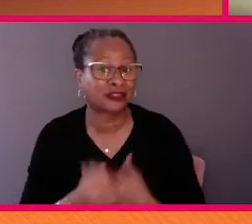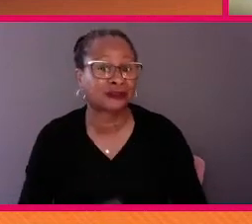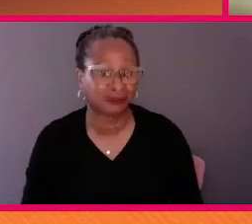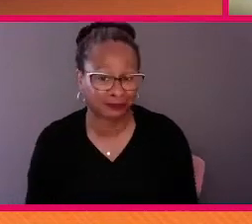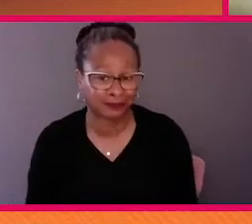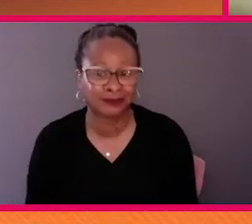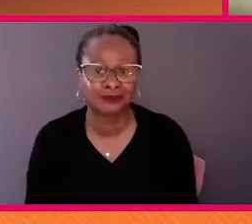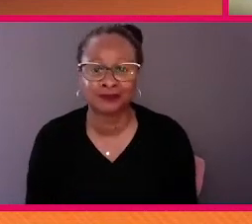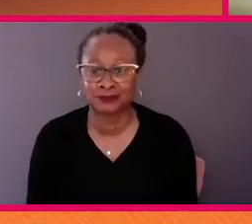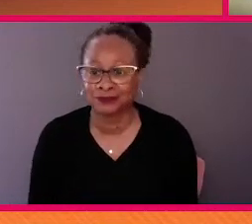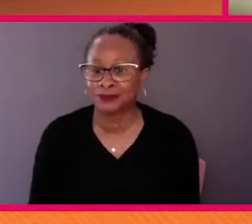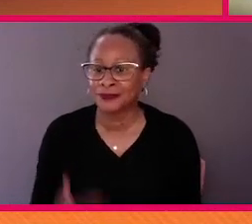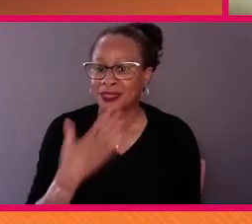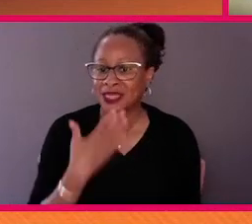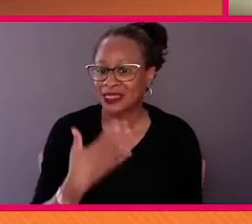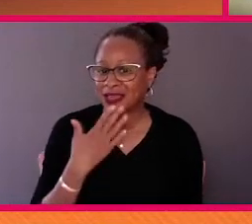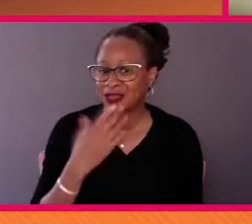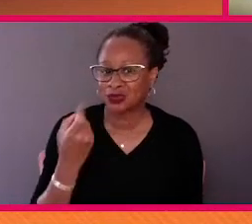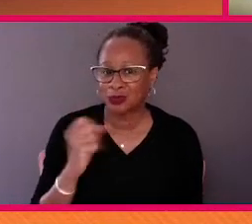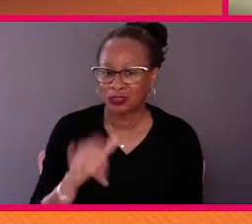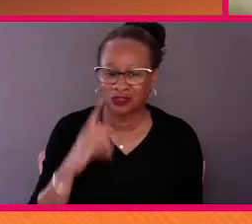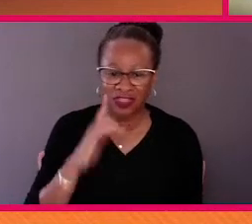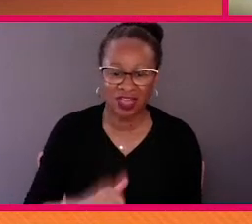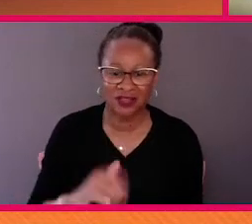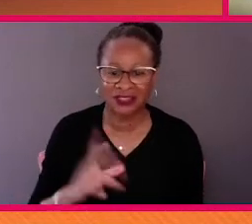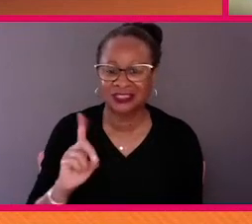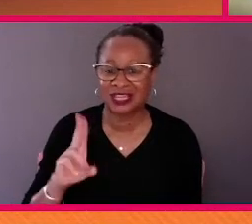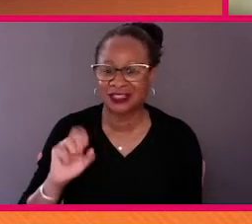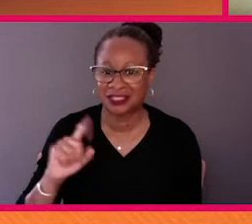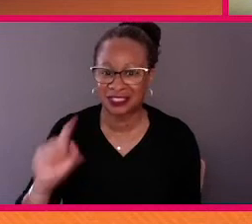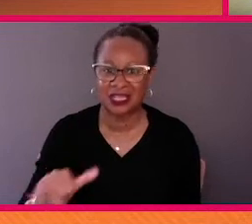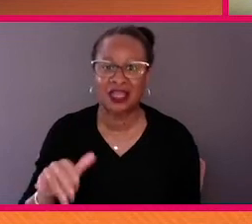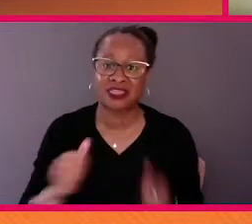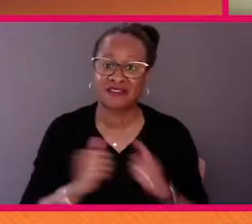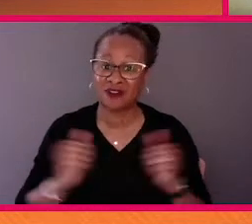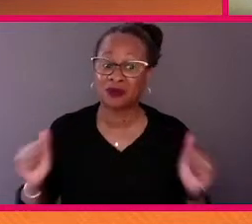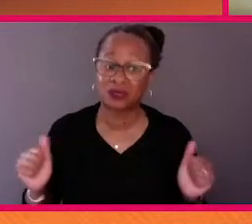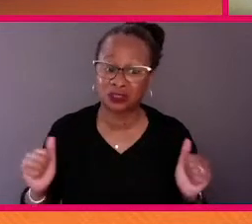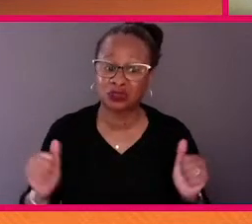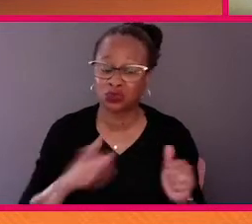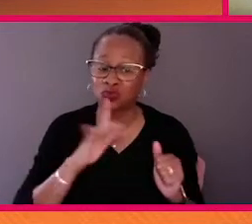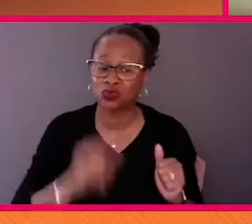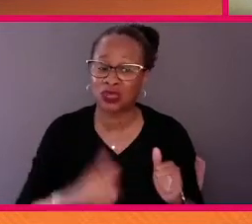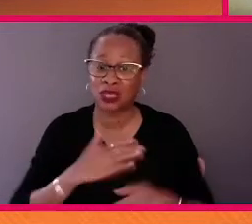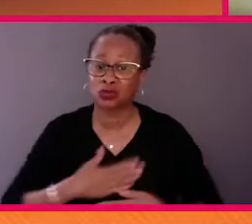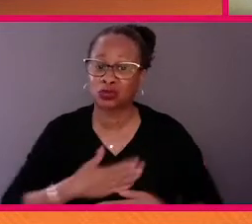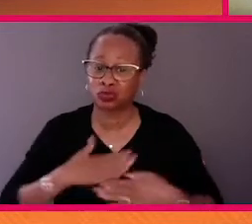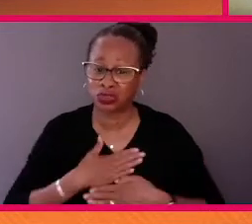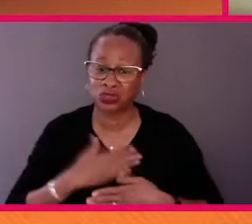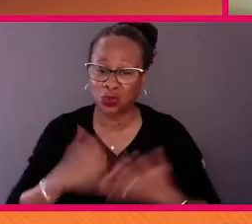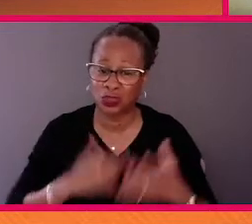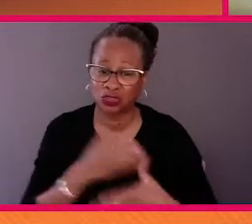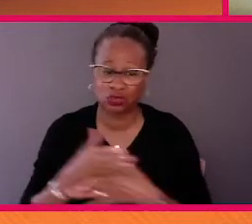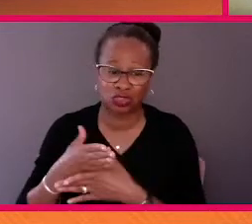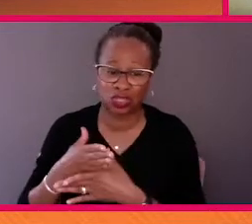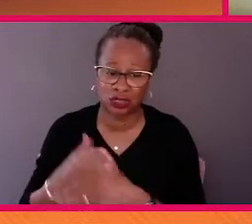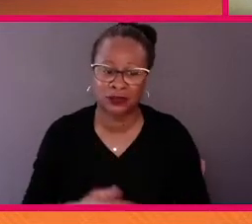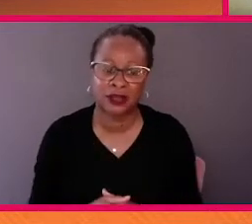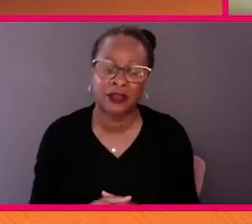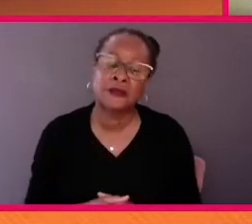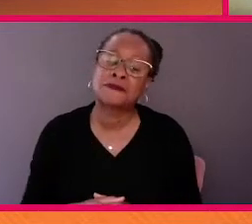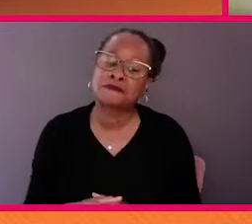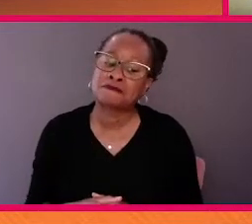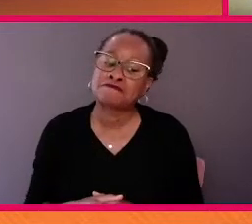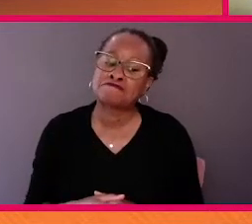Thank you. Thank you so much for that, Dusty. The vulnerability, and I just really appreciate what you shared in terms of